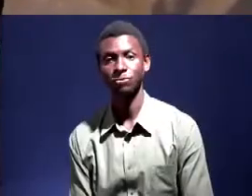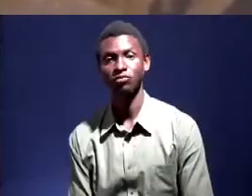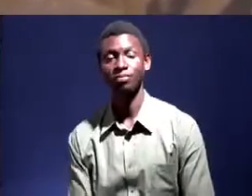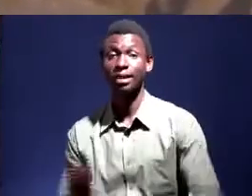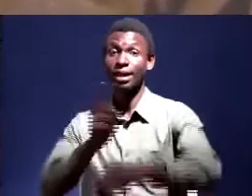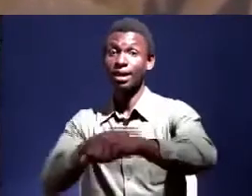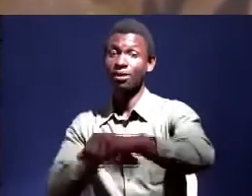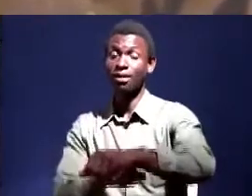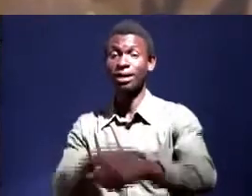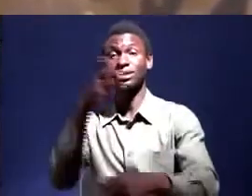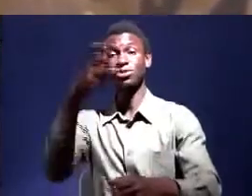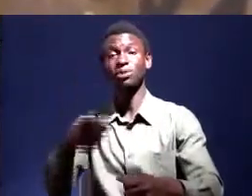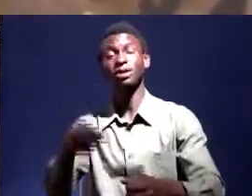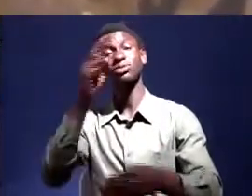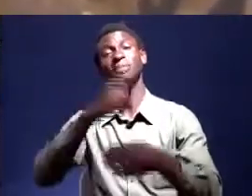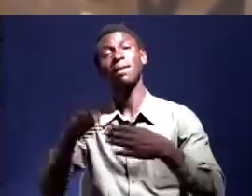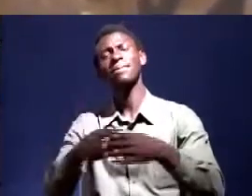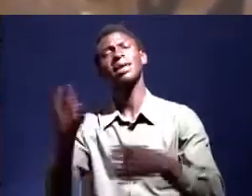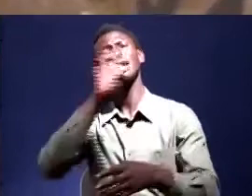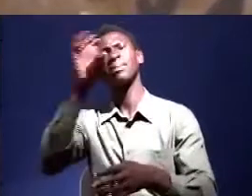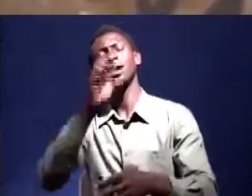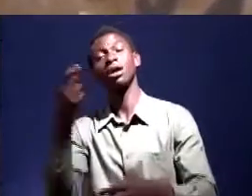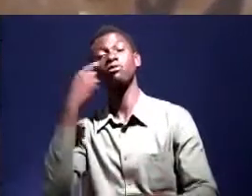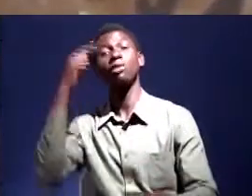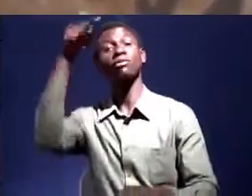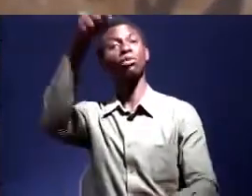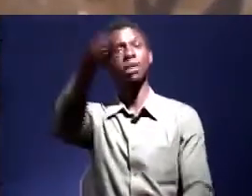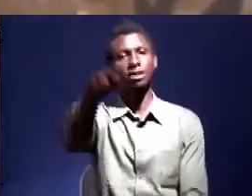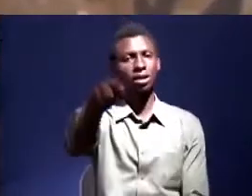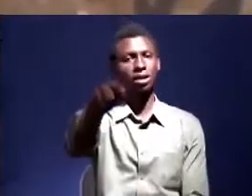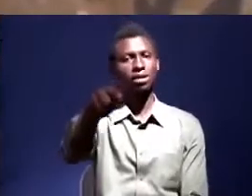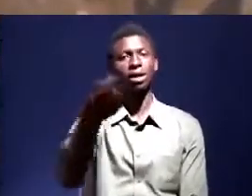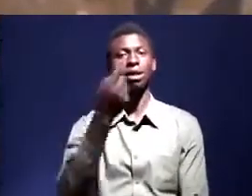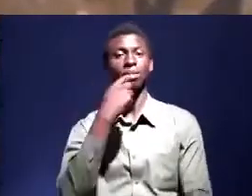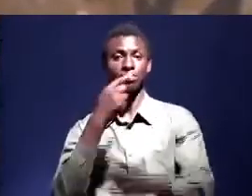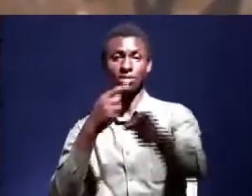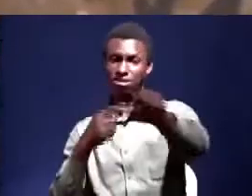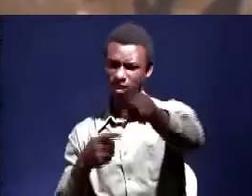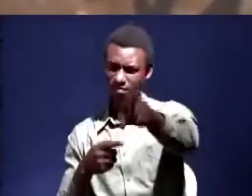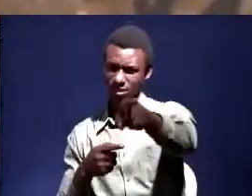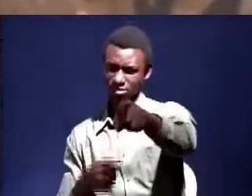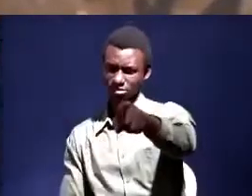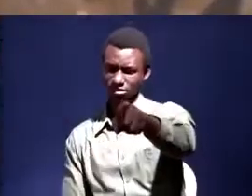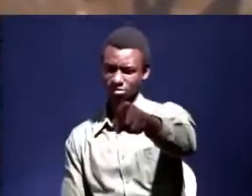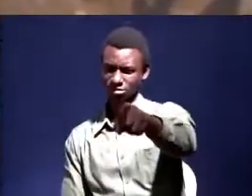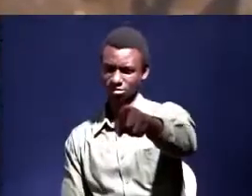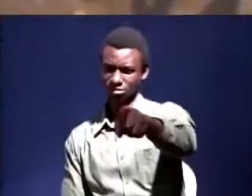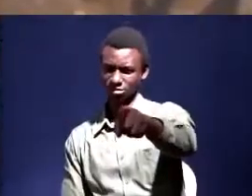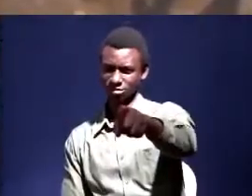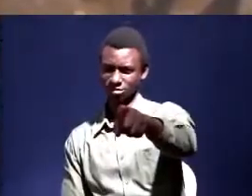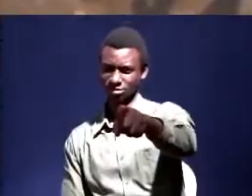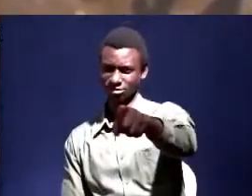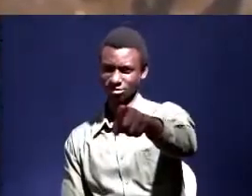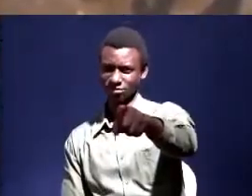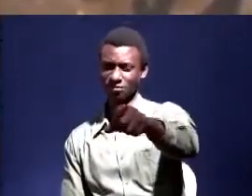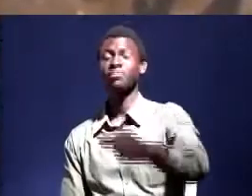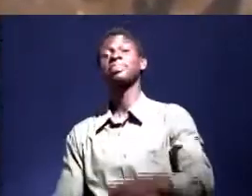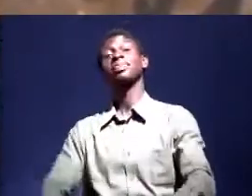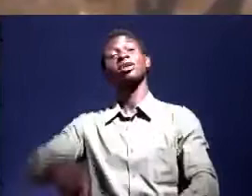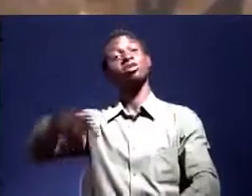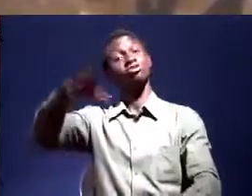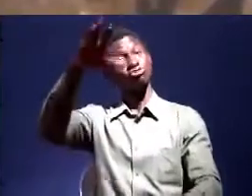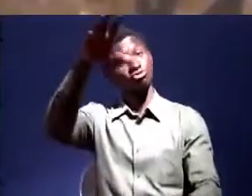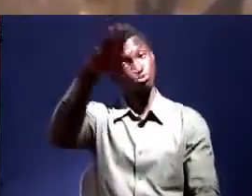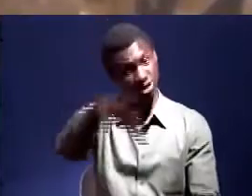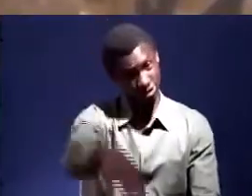wakati mamia na maelfu walipokuwa wakishuhudia, you said, mlisema, we are taking a stand for Christ. Tunachukua